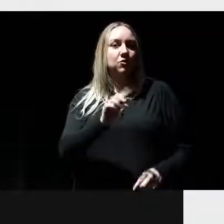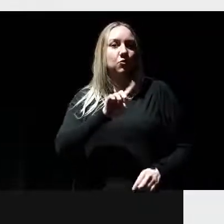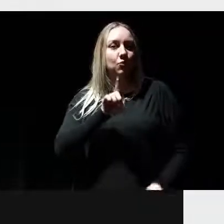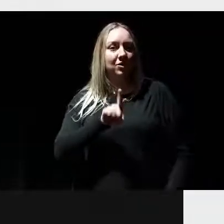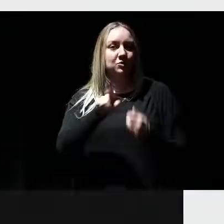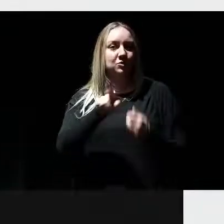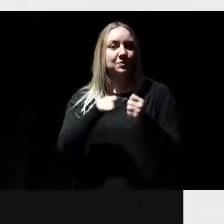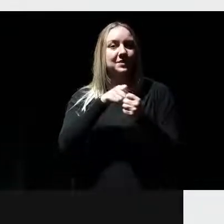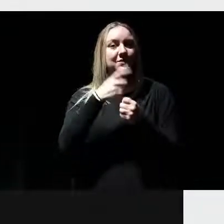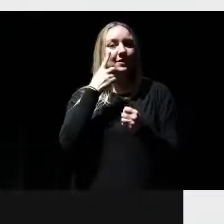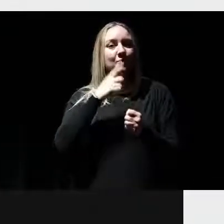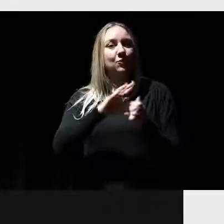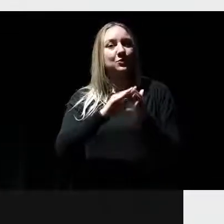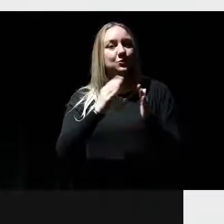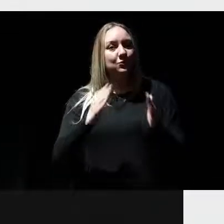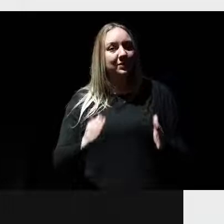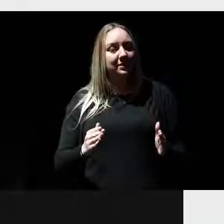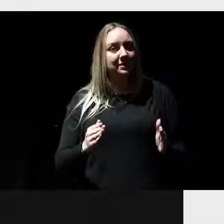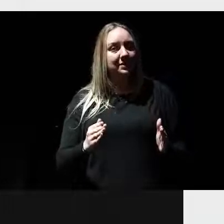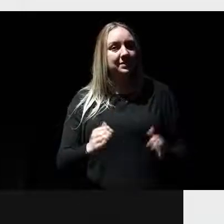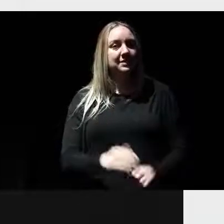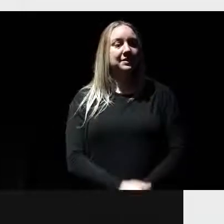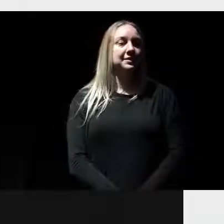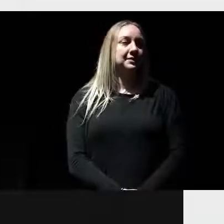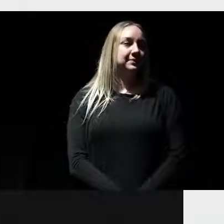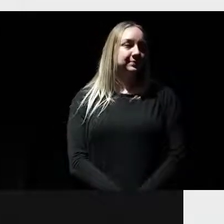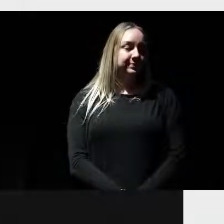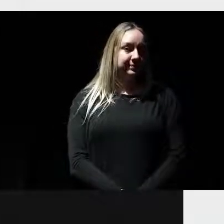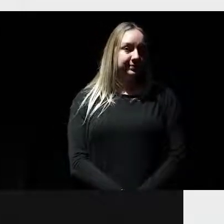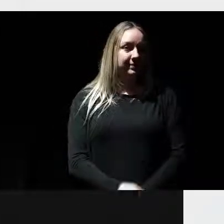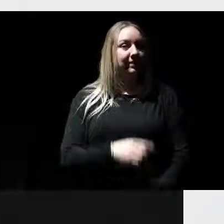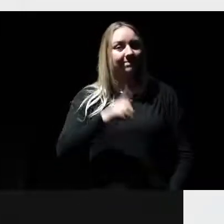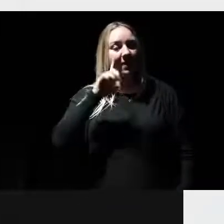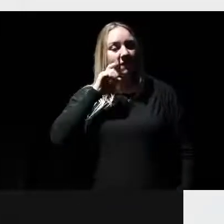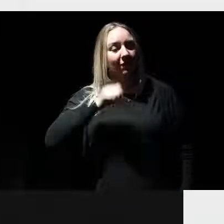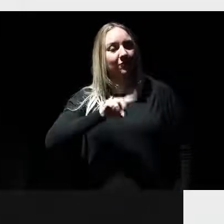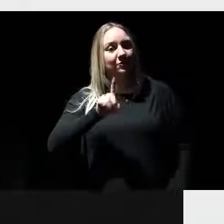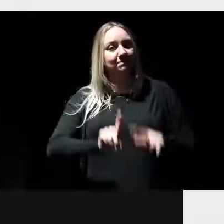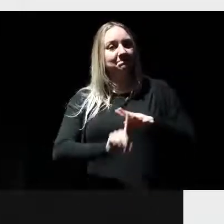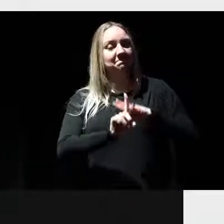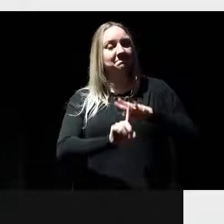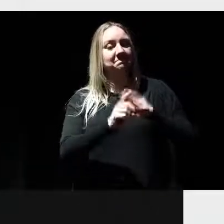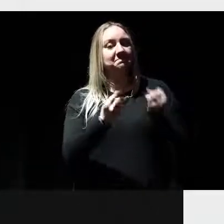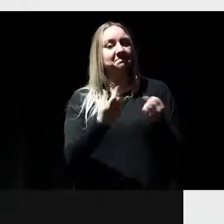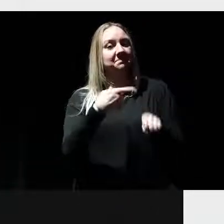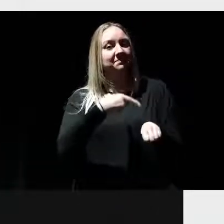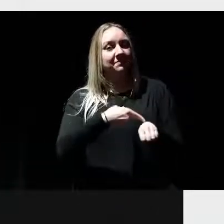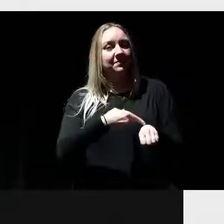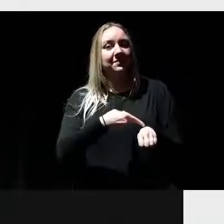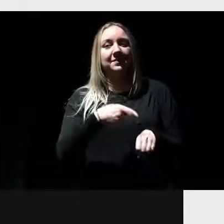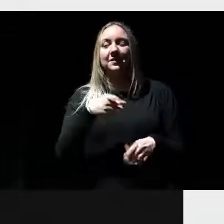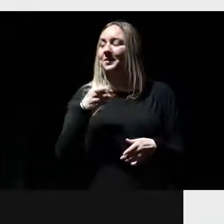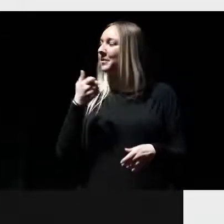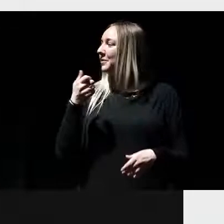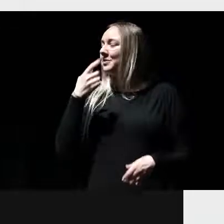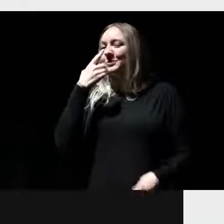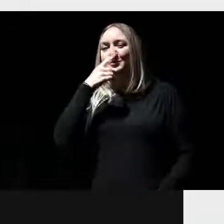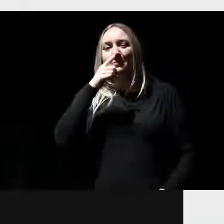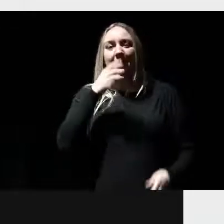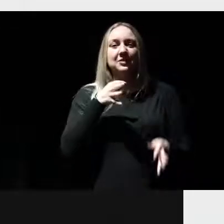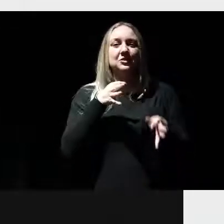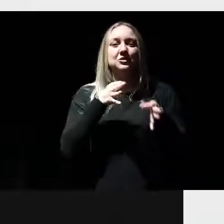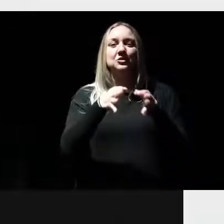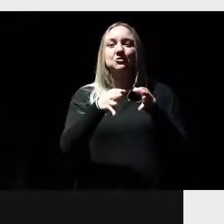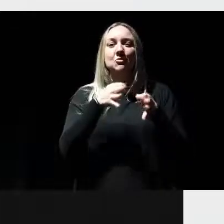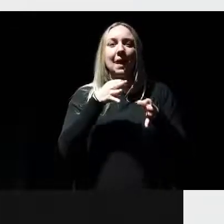population. And that's a common one that I've heard before, which is, can you describe a day in the life of your